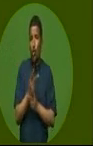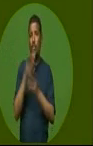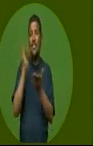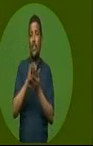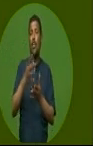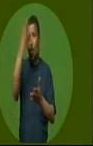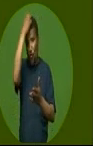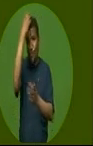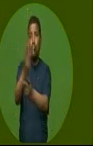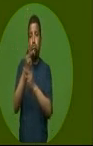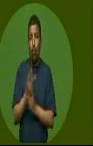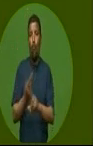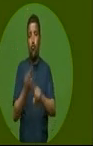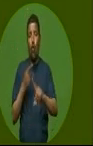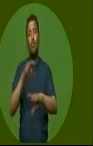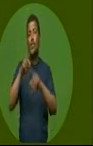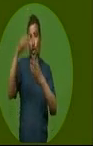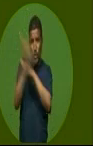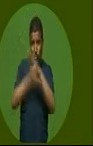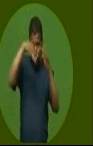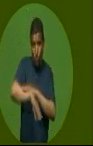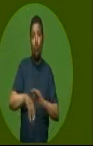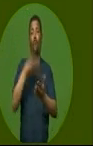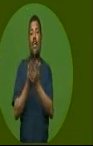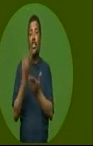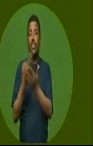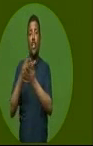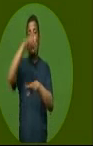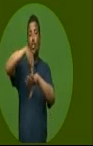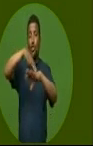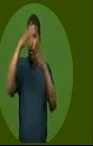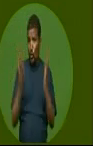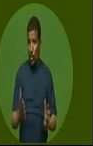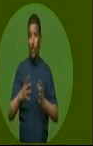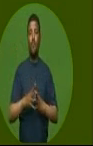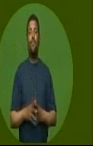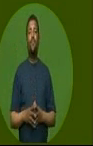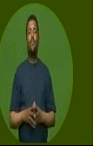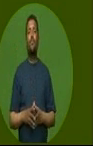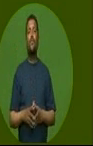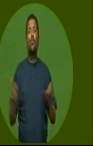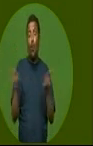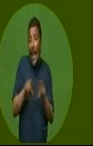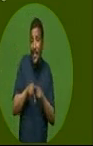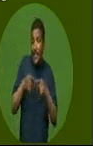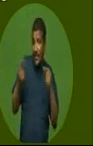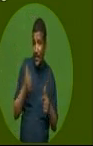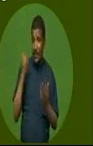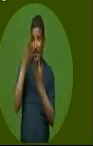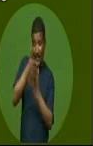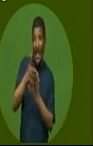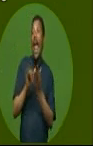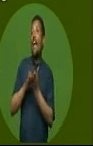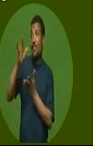the government borrows from domestic financial institutions, whereas